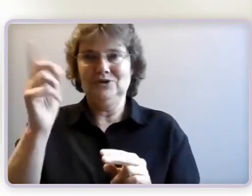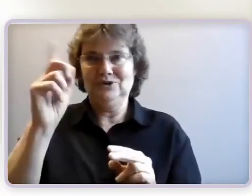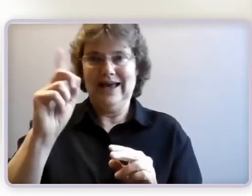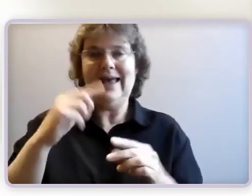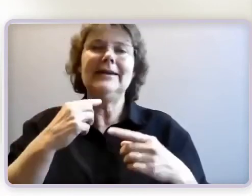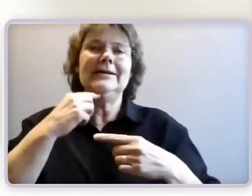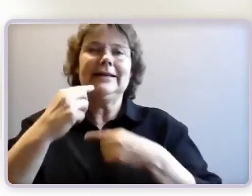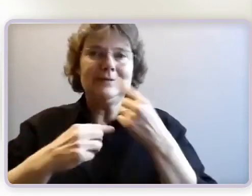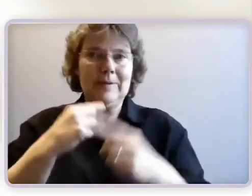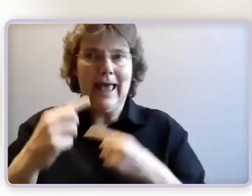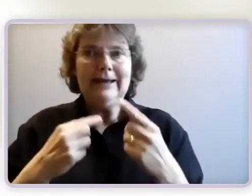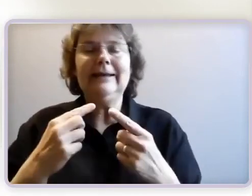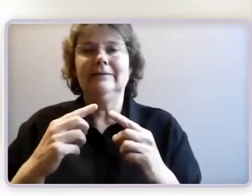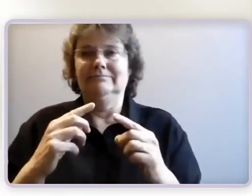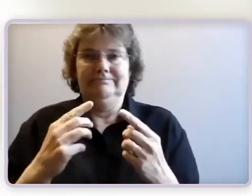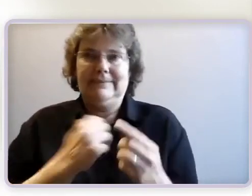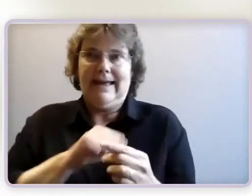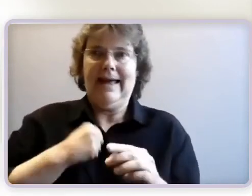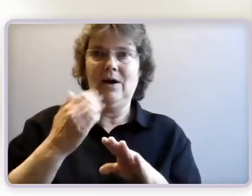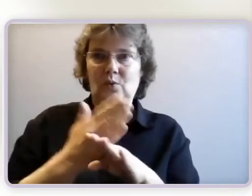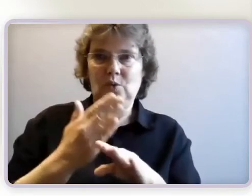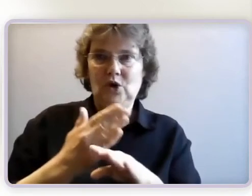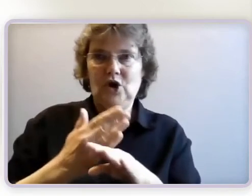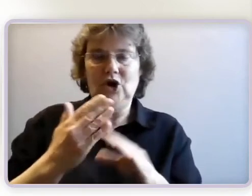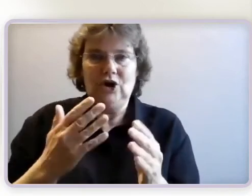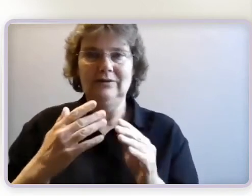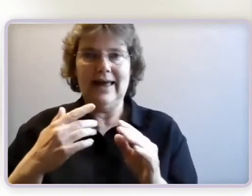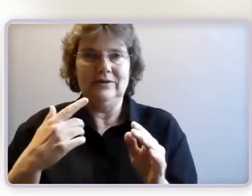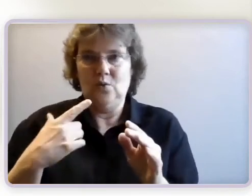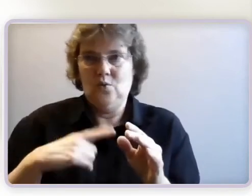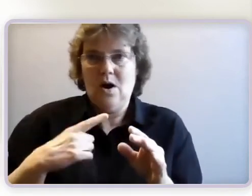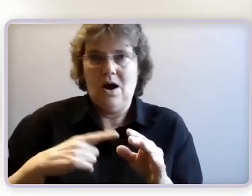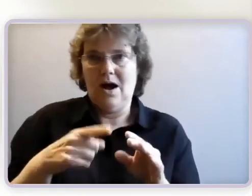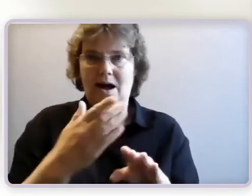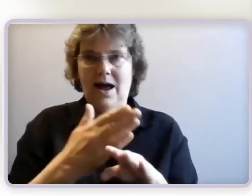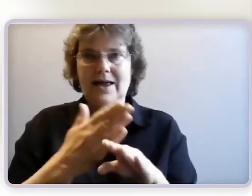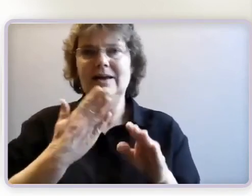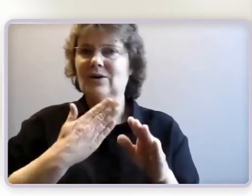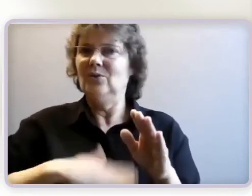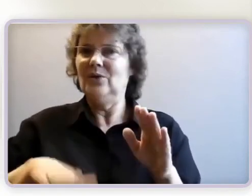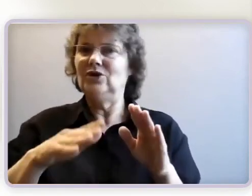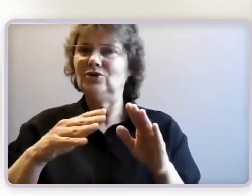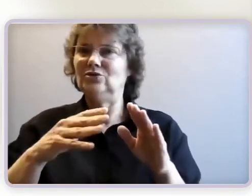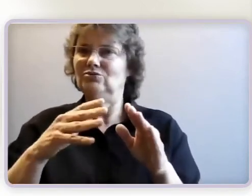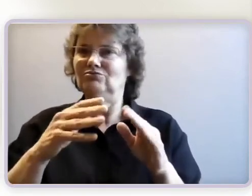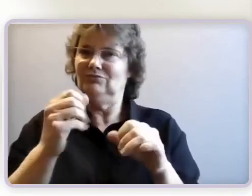why we do it, is we want to increase awareness about our work, but we also want to work